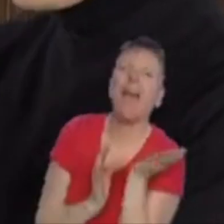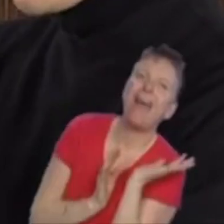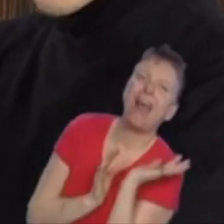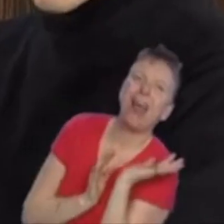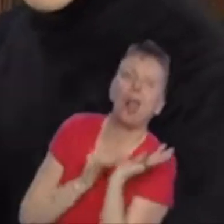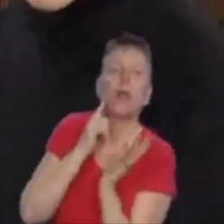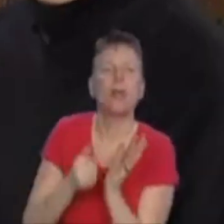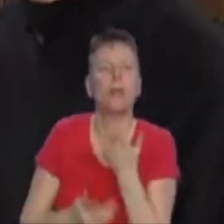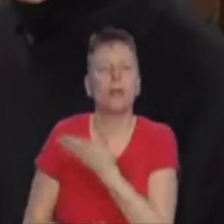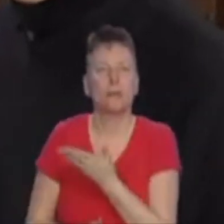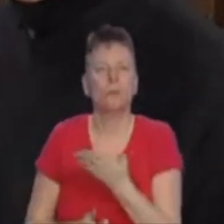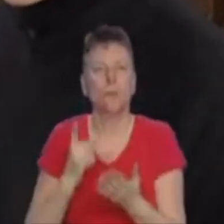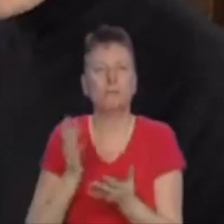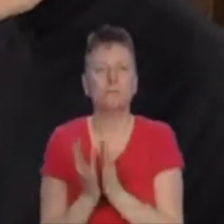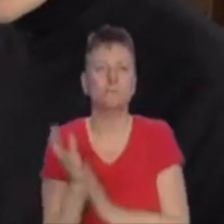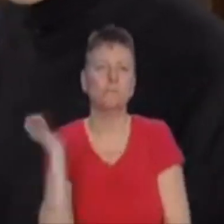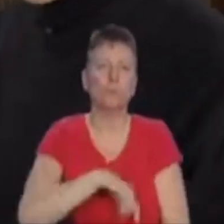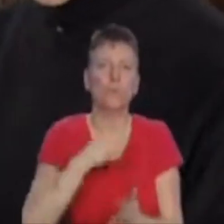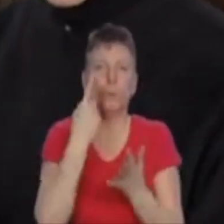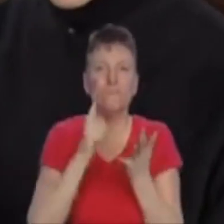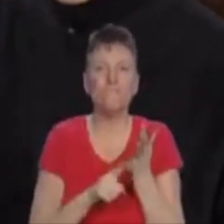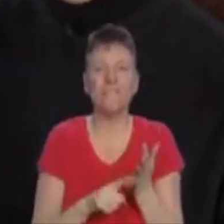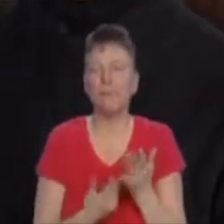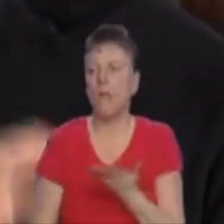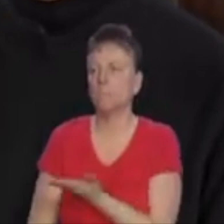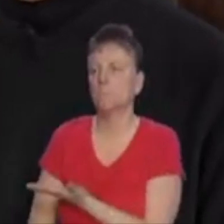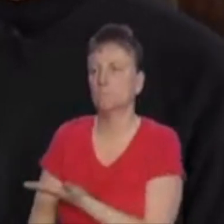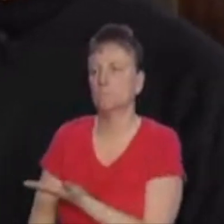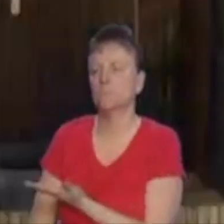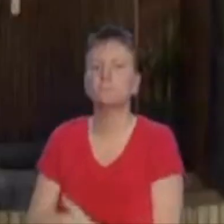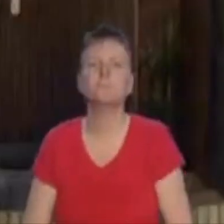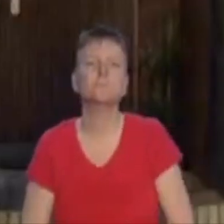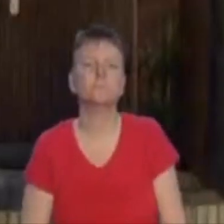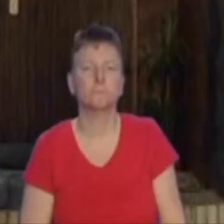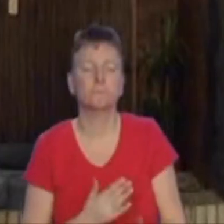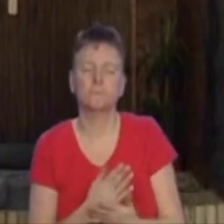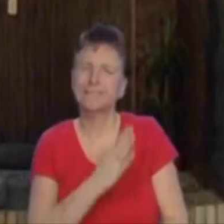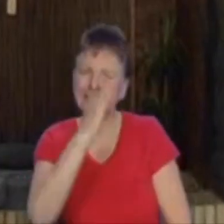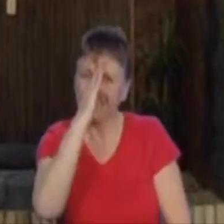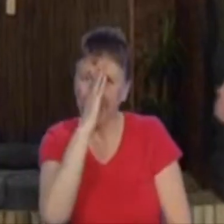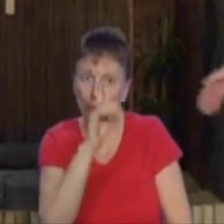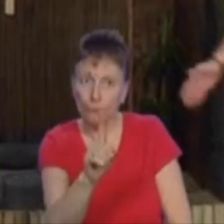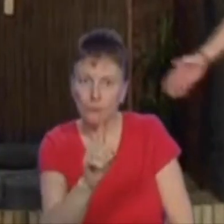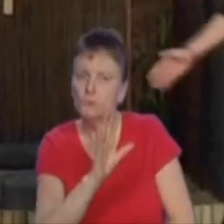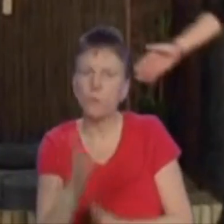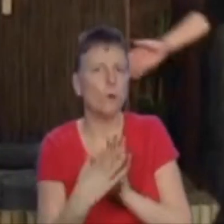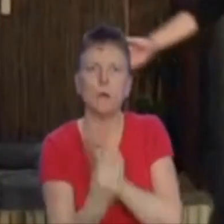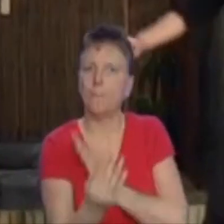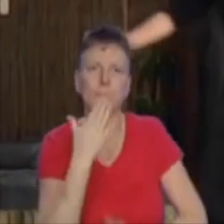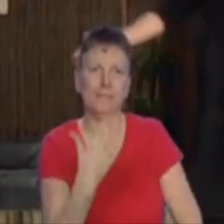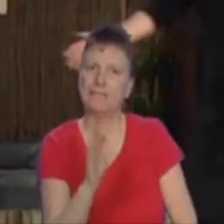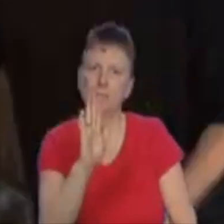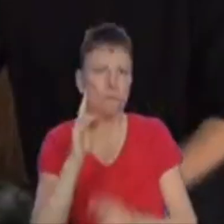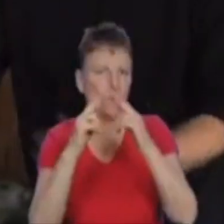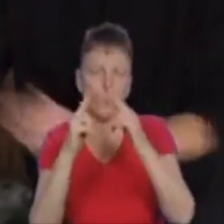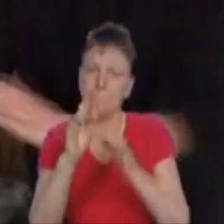take him down with one finger. Okay, all these techniques are extremely dangerous. Some can be fatal. Don't try any of this at home.